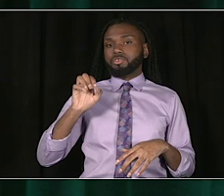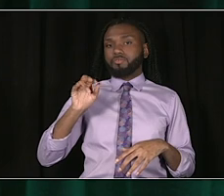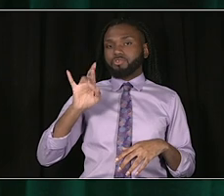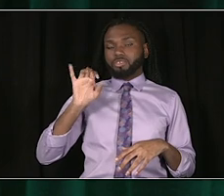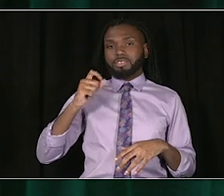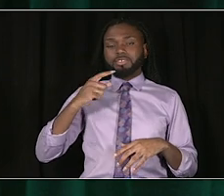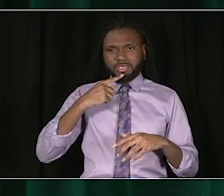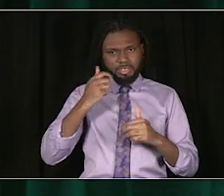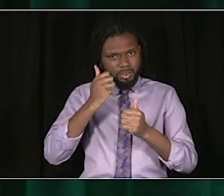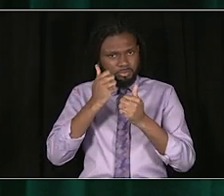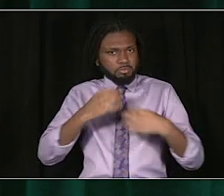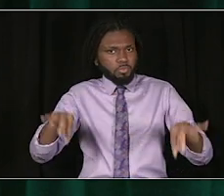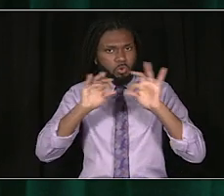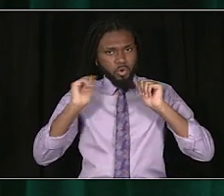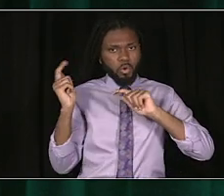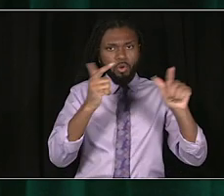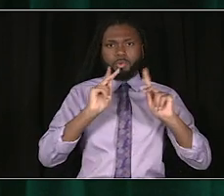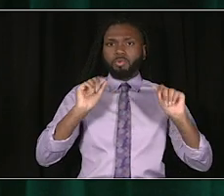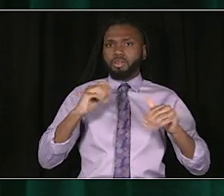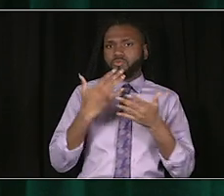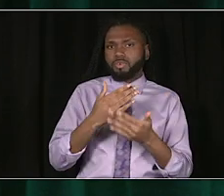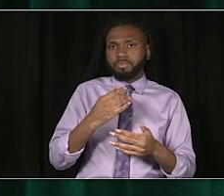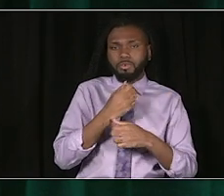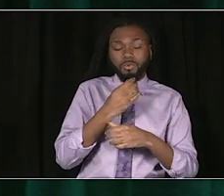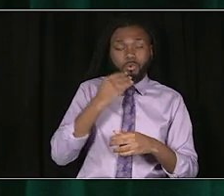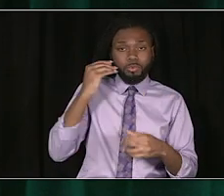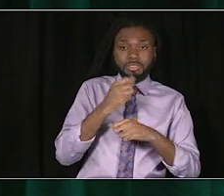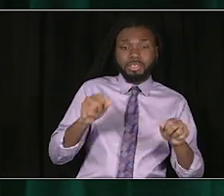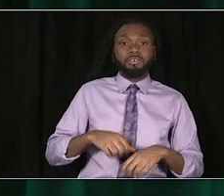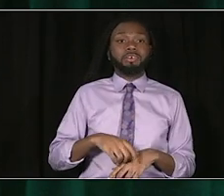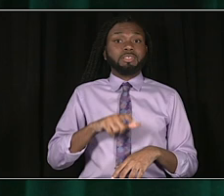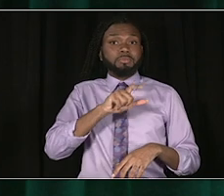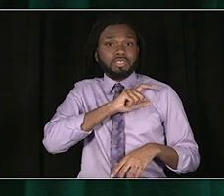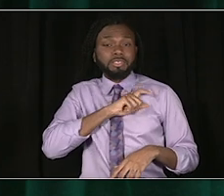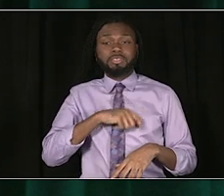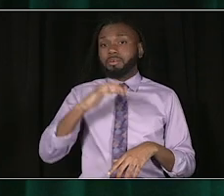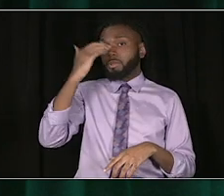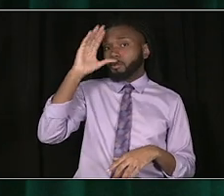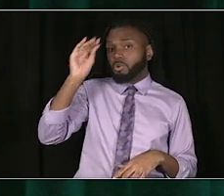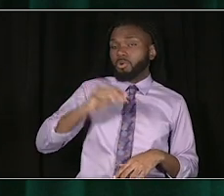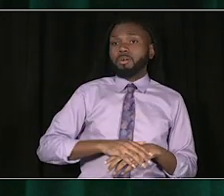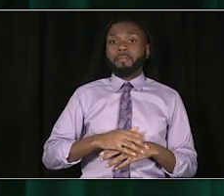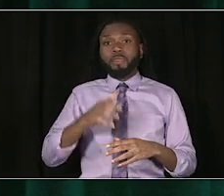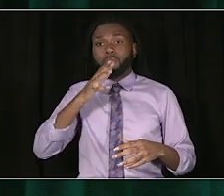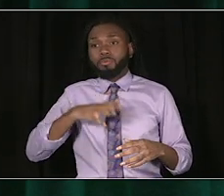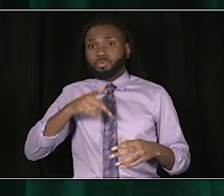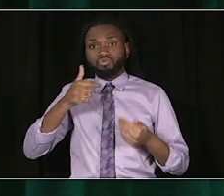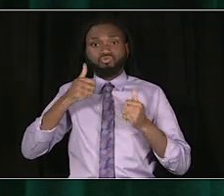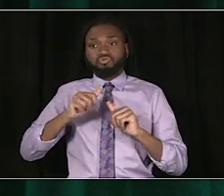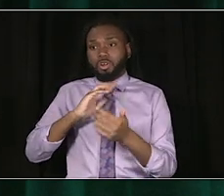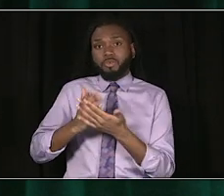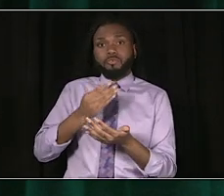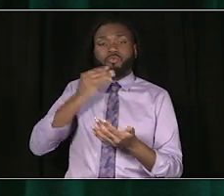sure that everybody gets home safe. The police officer, the Black boy, the families, the old woman who's trying to get home